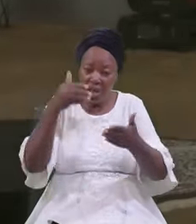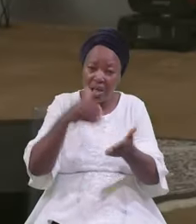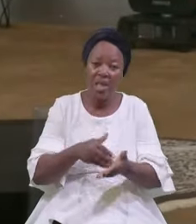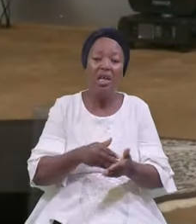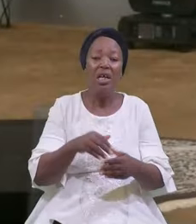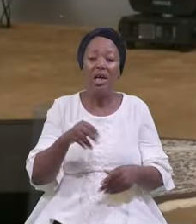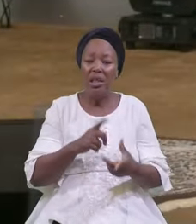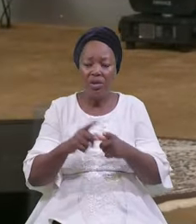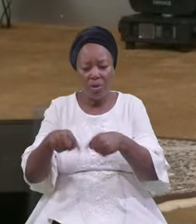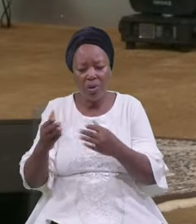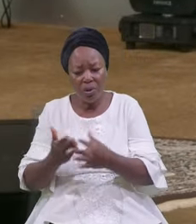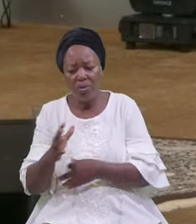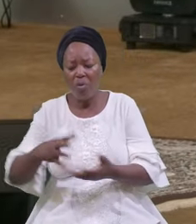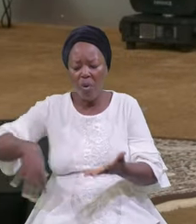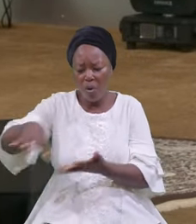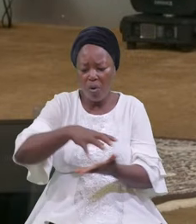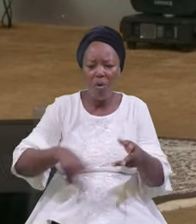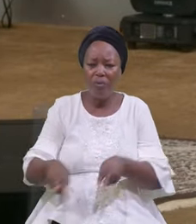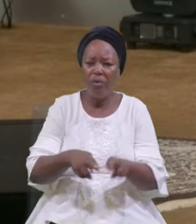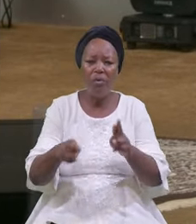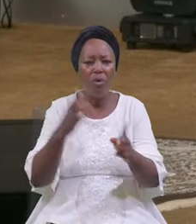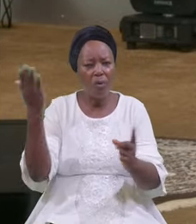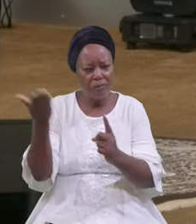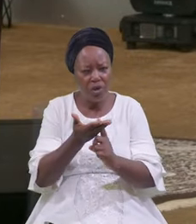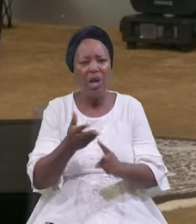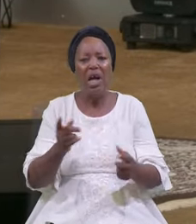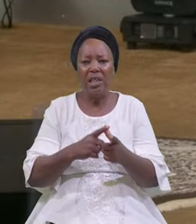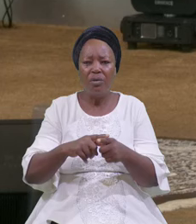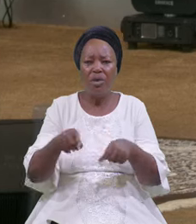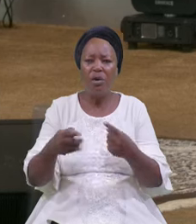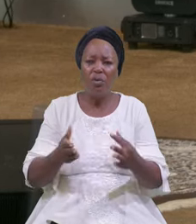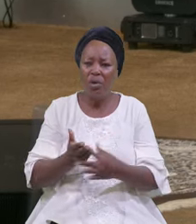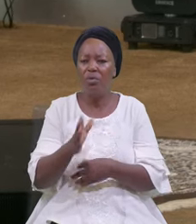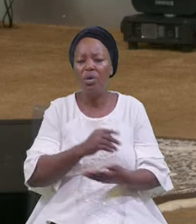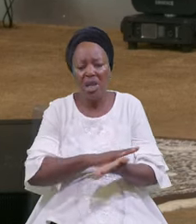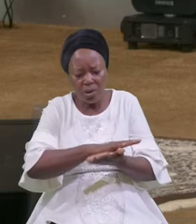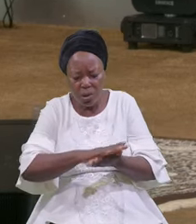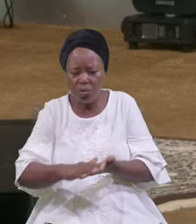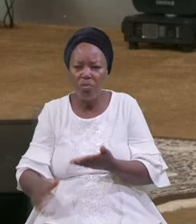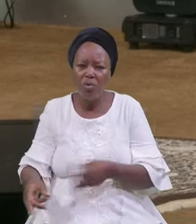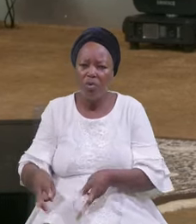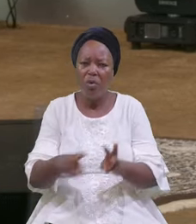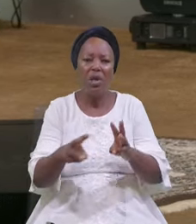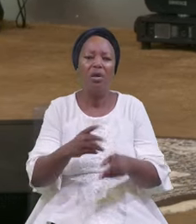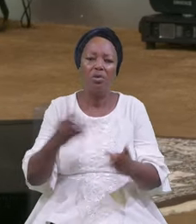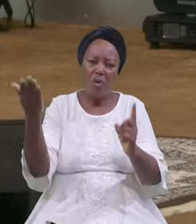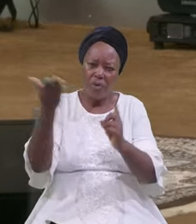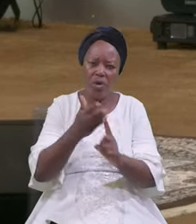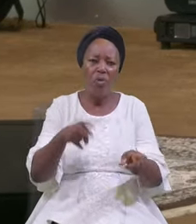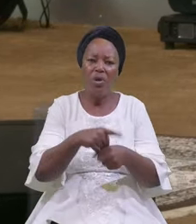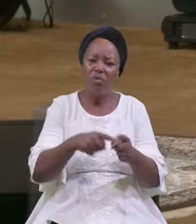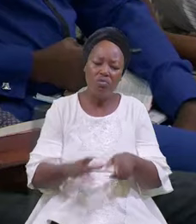rough roads, conviction. When you are going through smooth path, conviction. When you travel